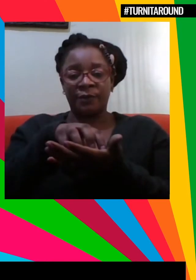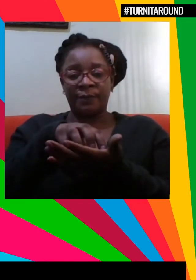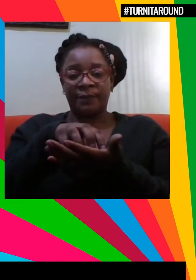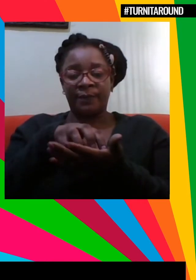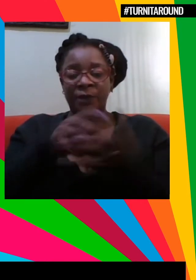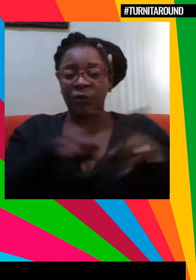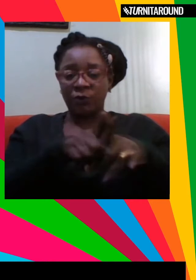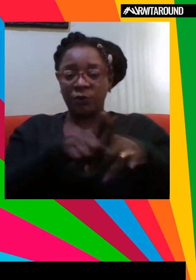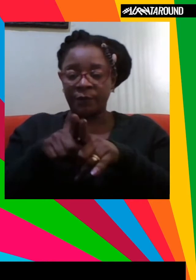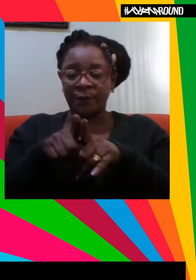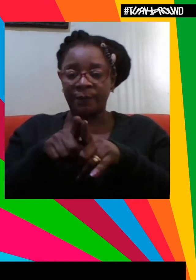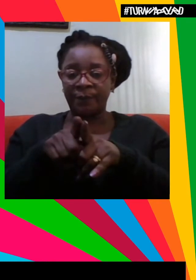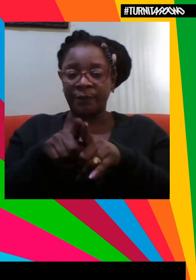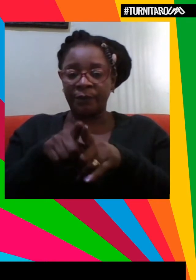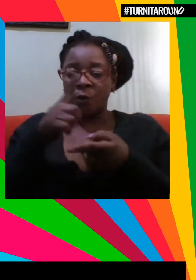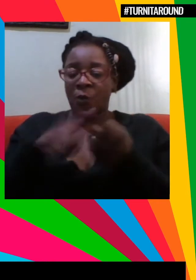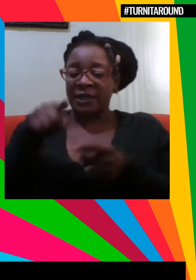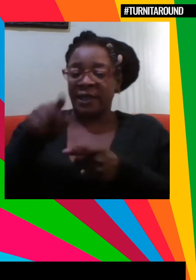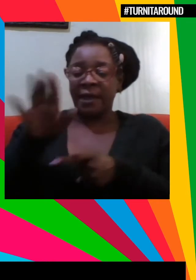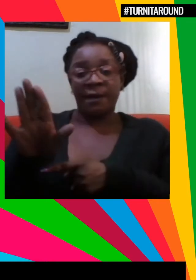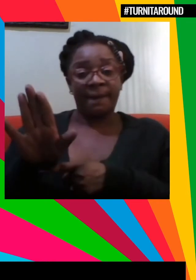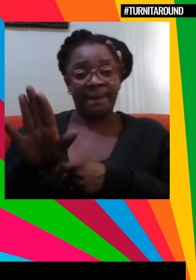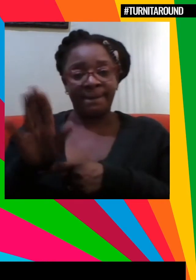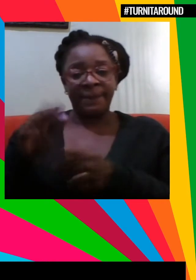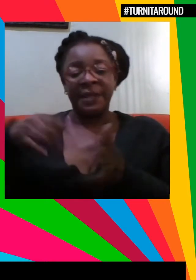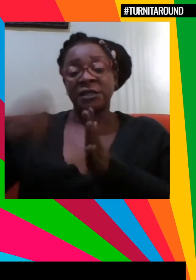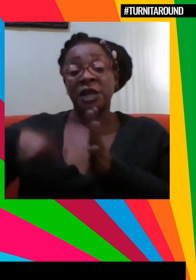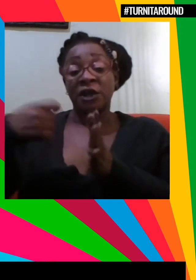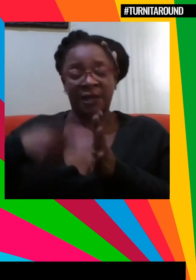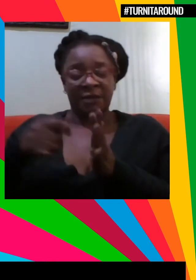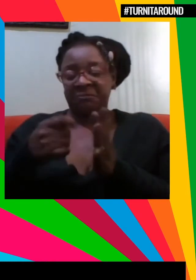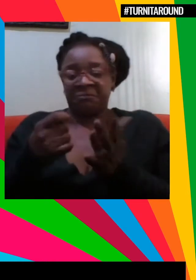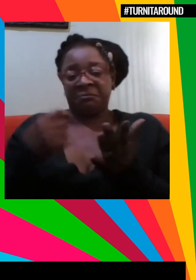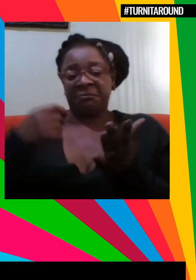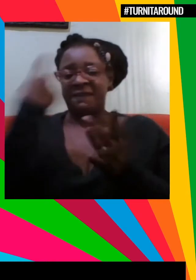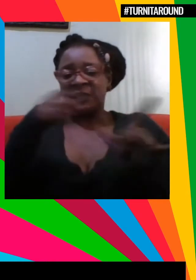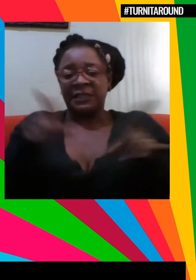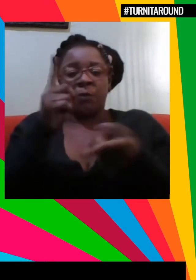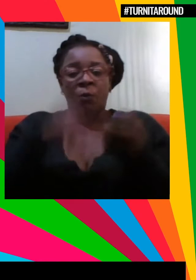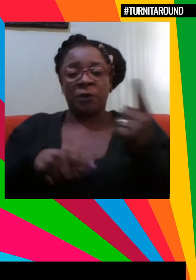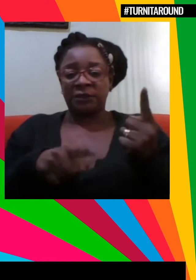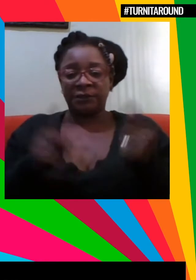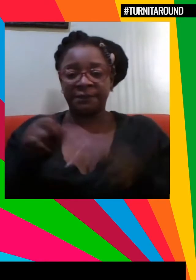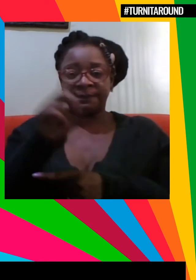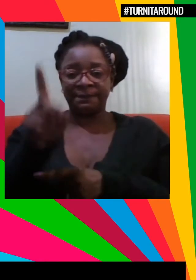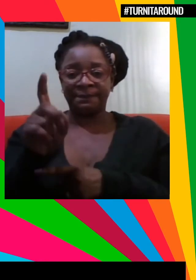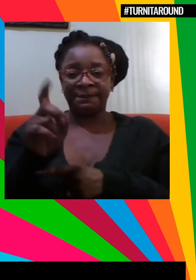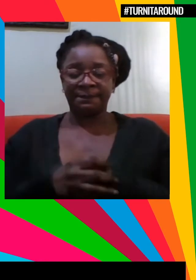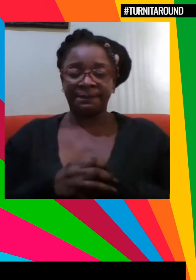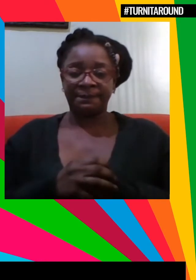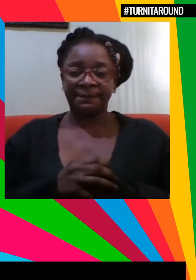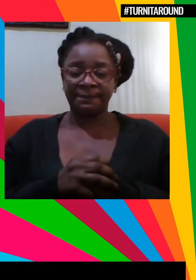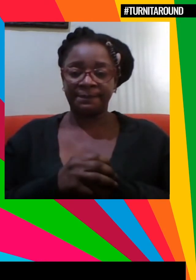what the recycling system looks like that First Mile works with? Well,